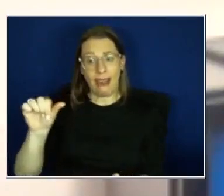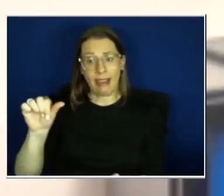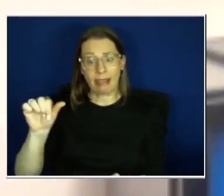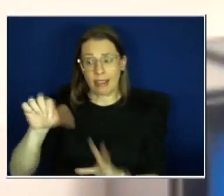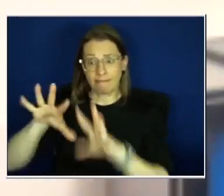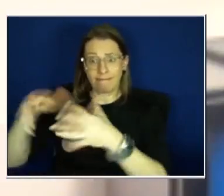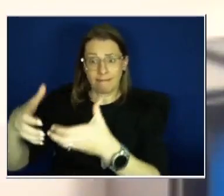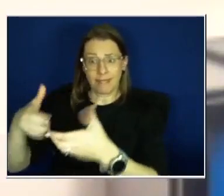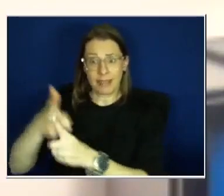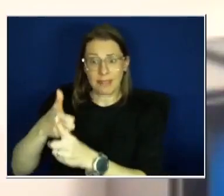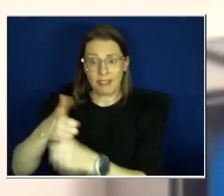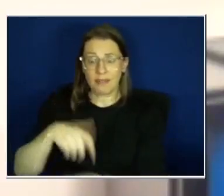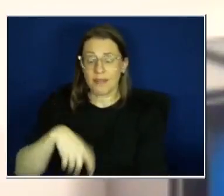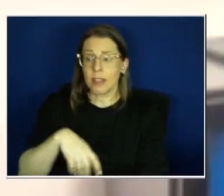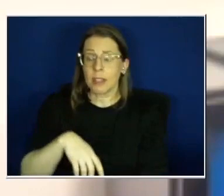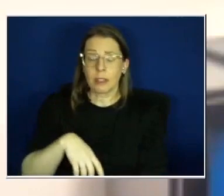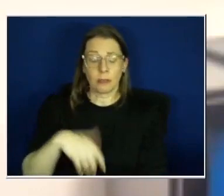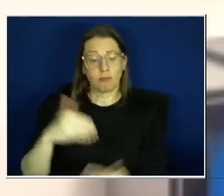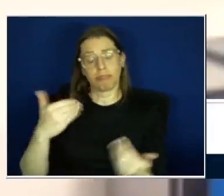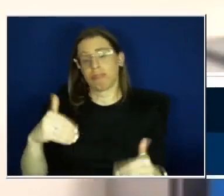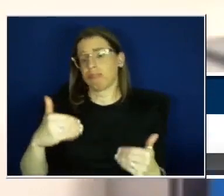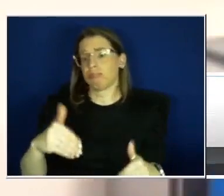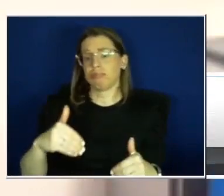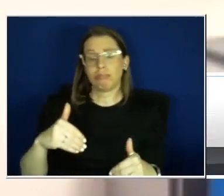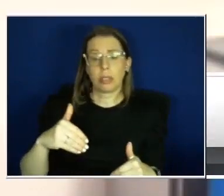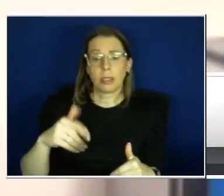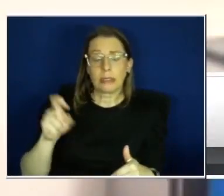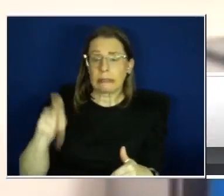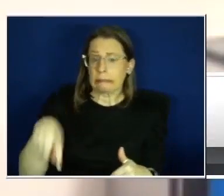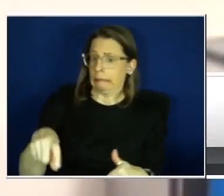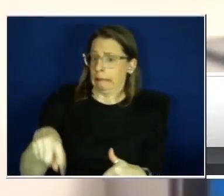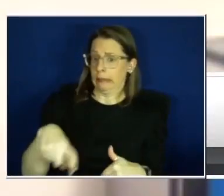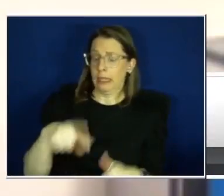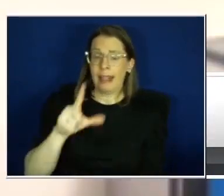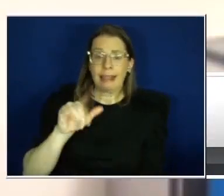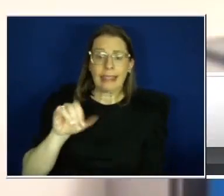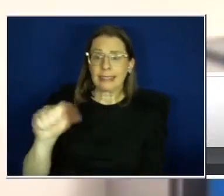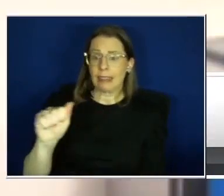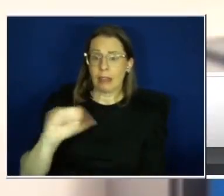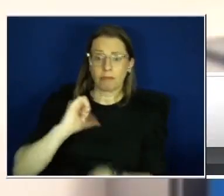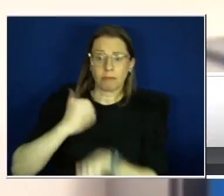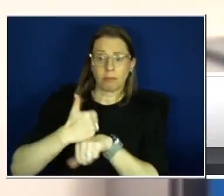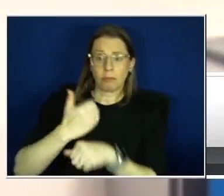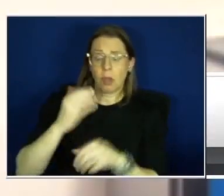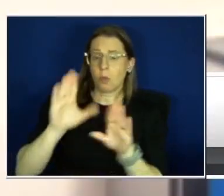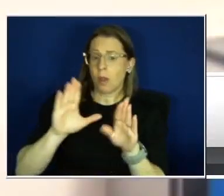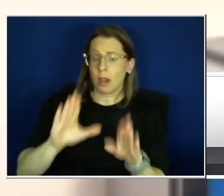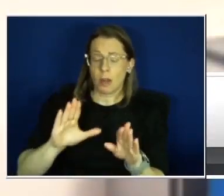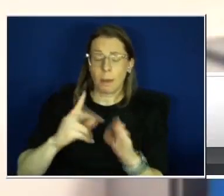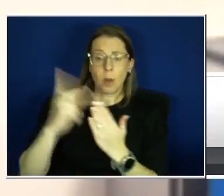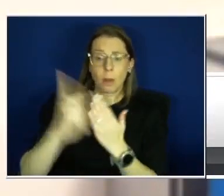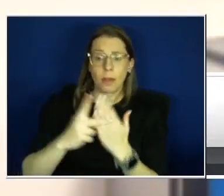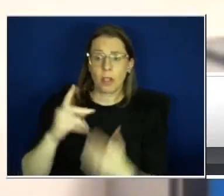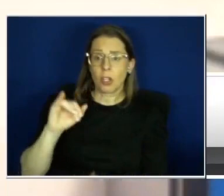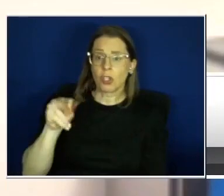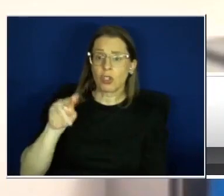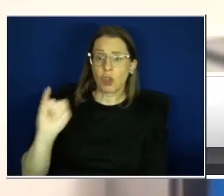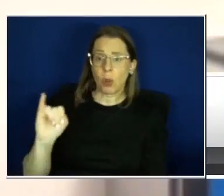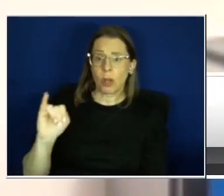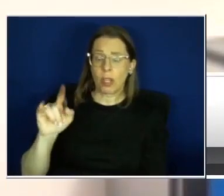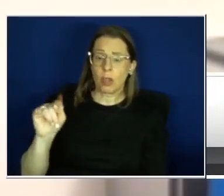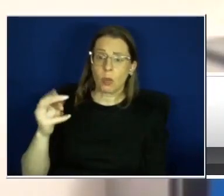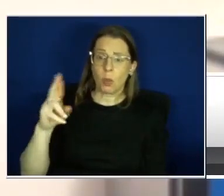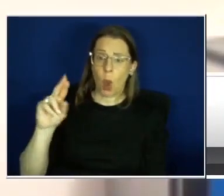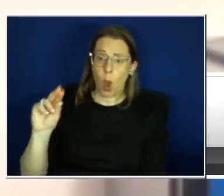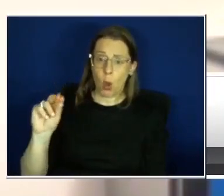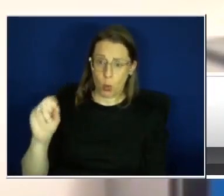because there's a huge need right now. We have a great program that Lisa set up. We've added Joni Pro working with her, but for young women